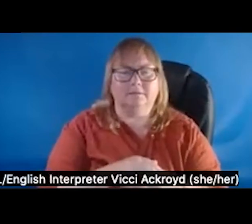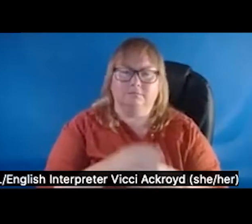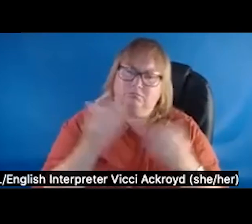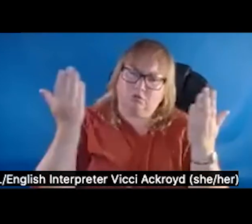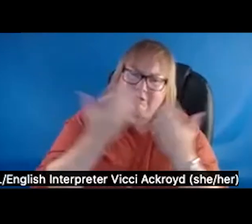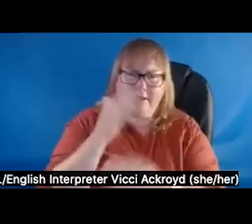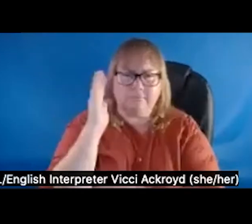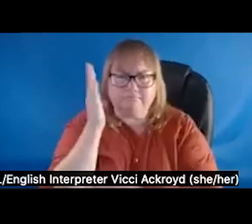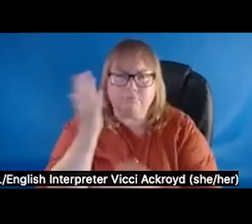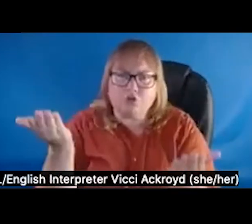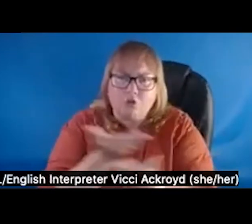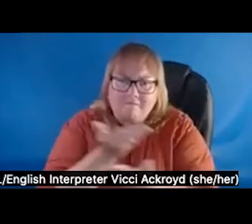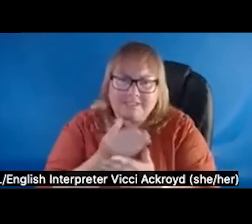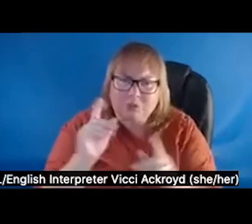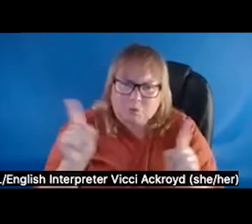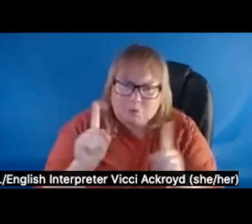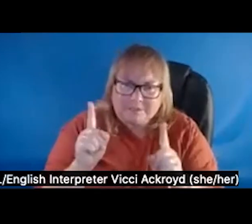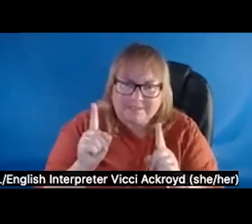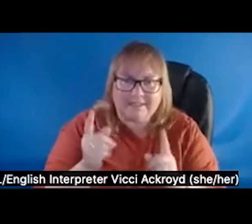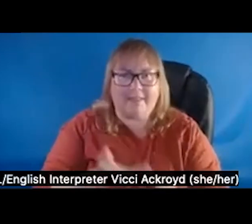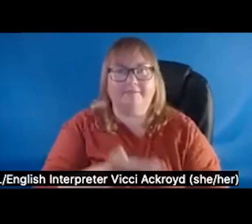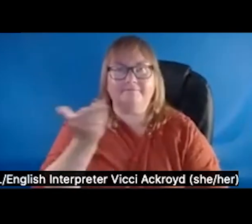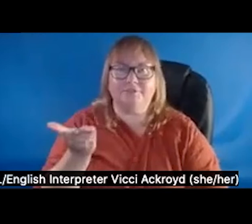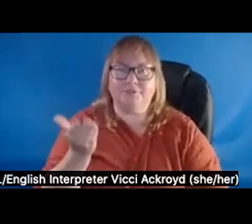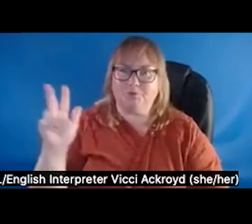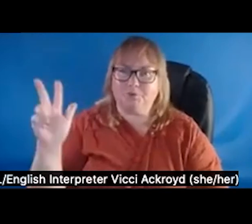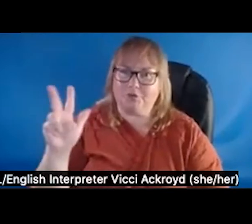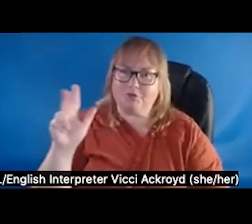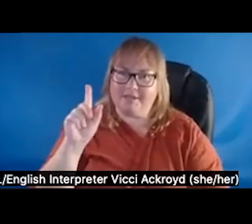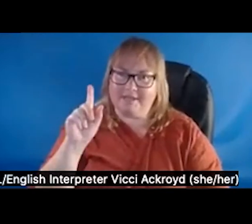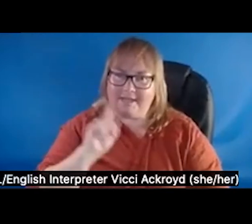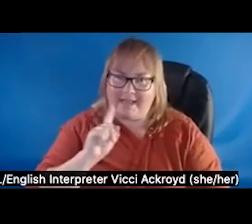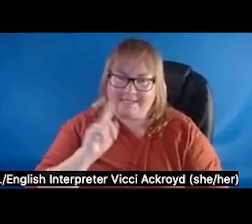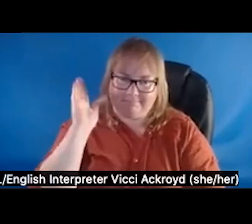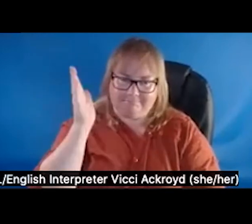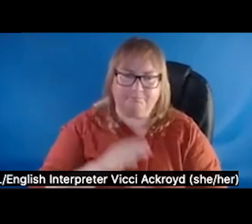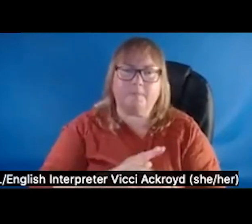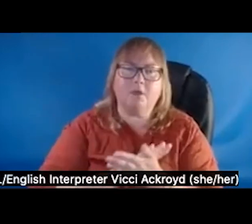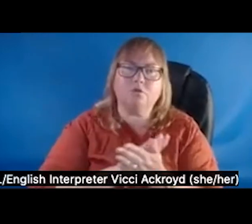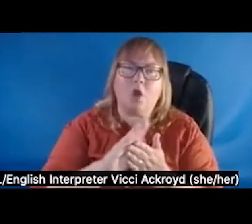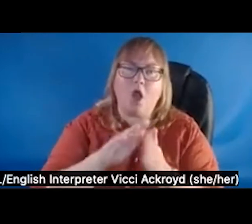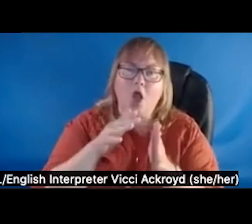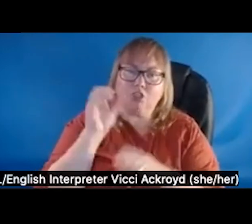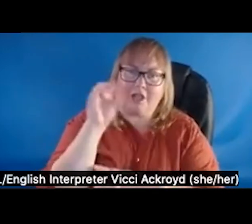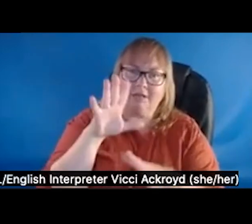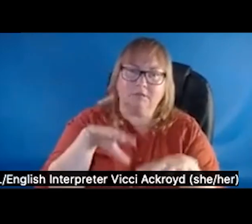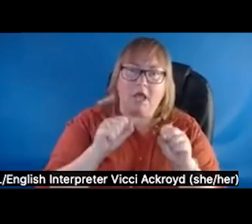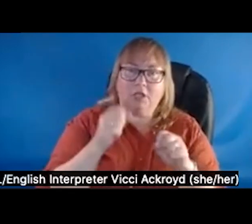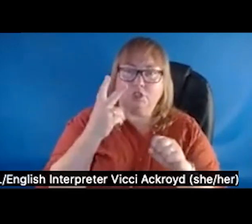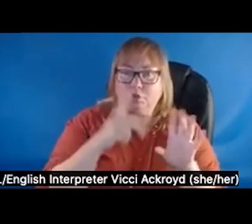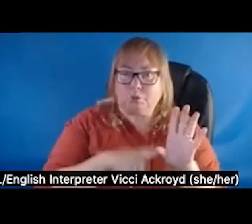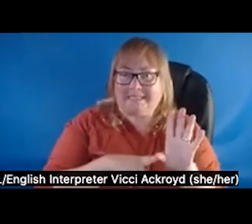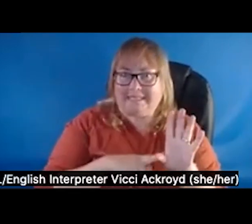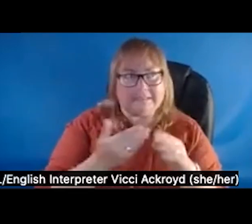to the speakers. So harsh light started 2 years ago, almost exactly,